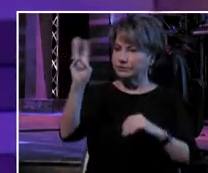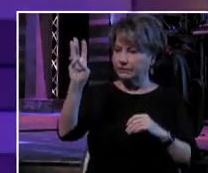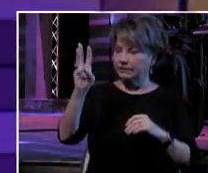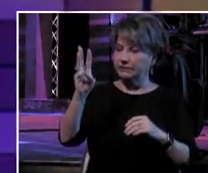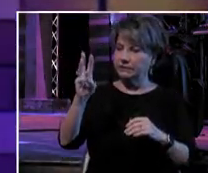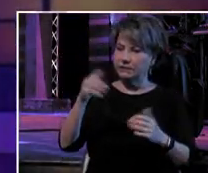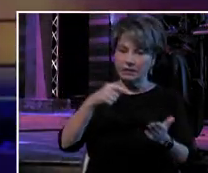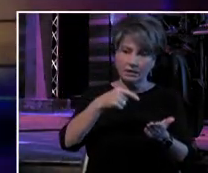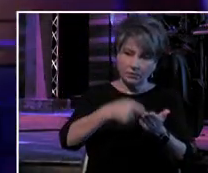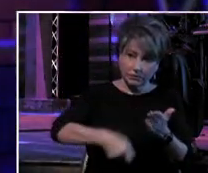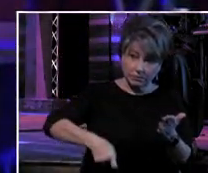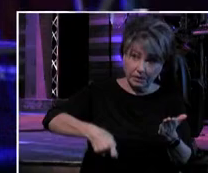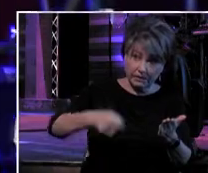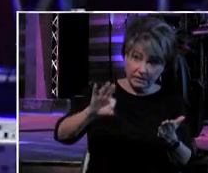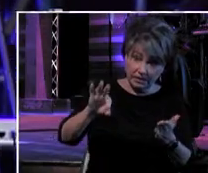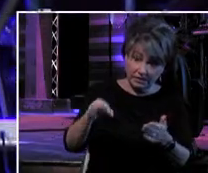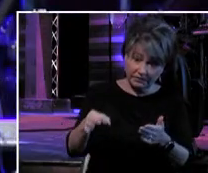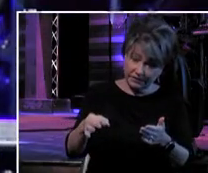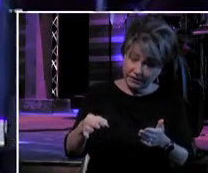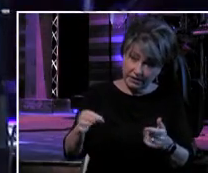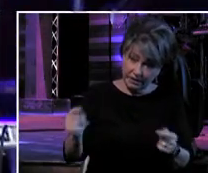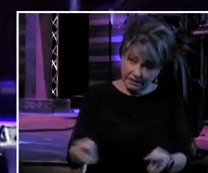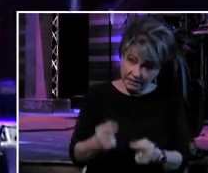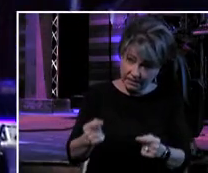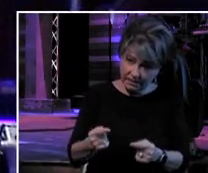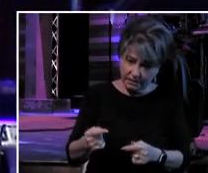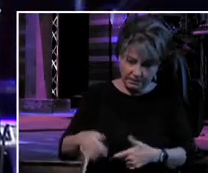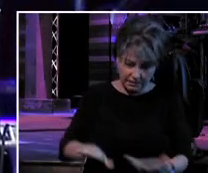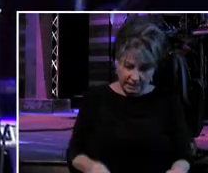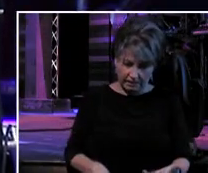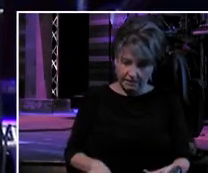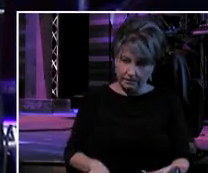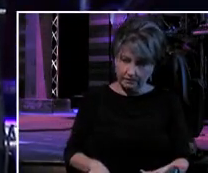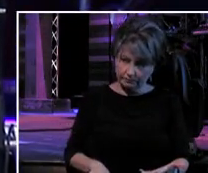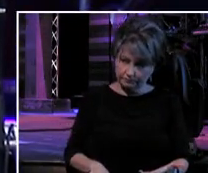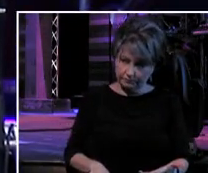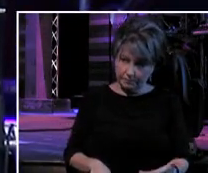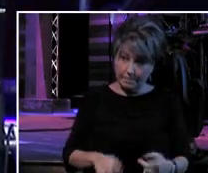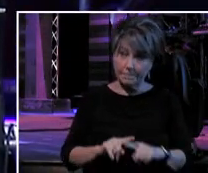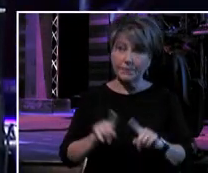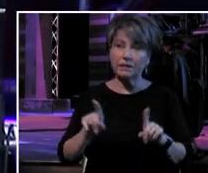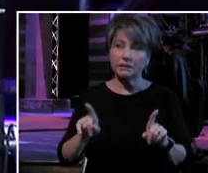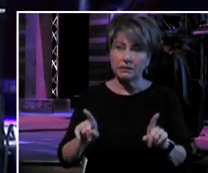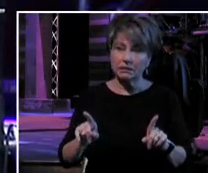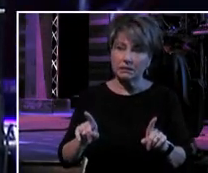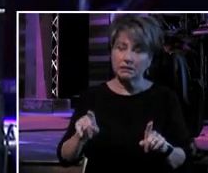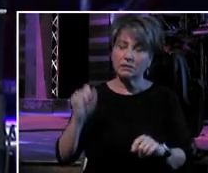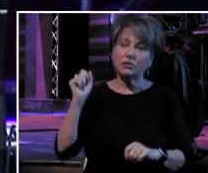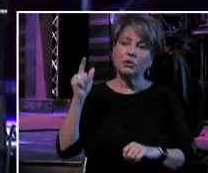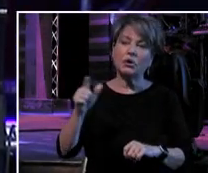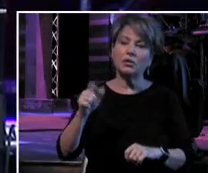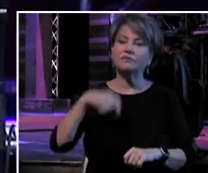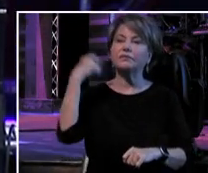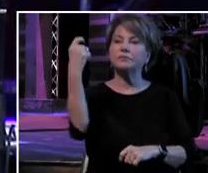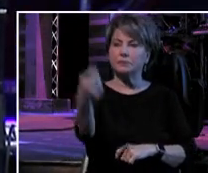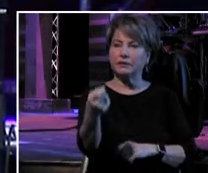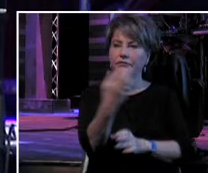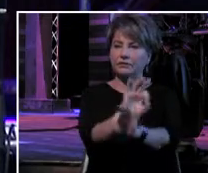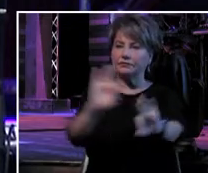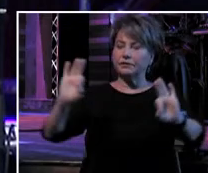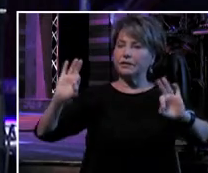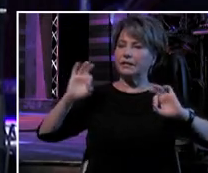wages of sin is death. In other words, all of us deserve death, but All of us have been given a free